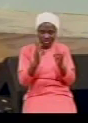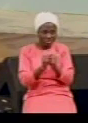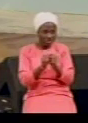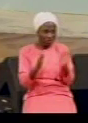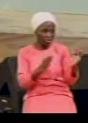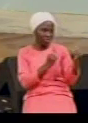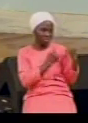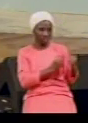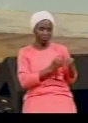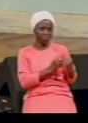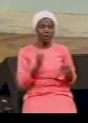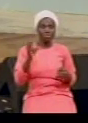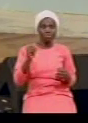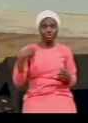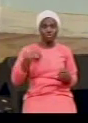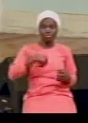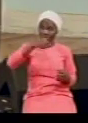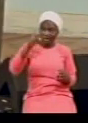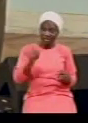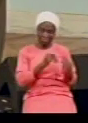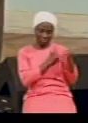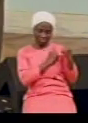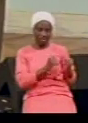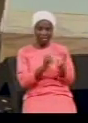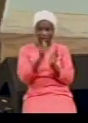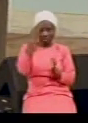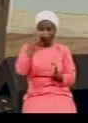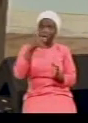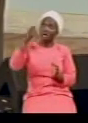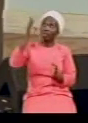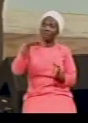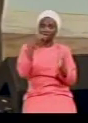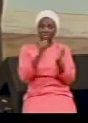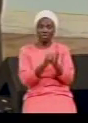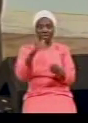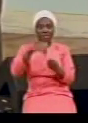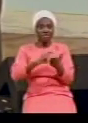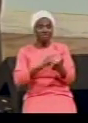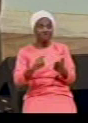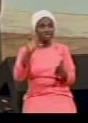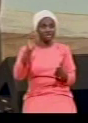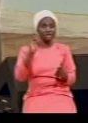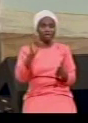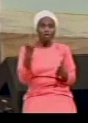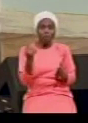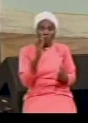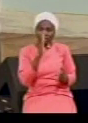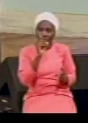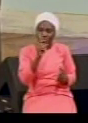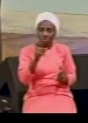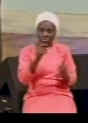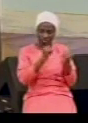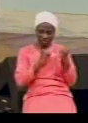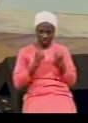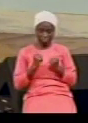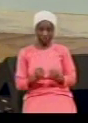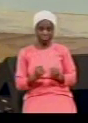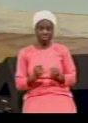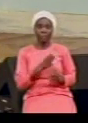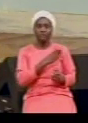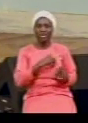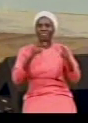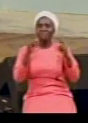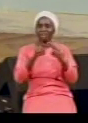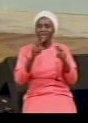need courage. And so that's why God said in verse 7, he said, only be thou strong and